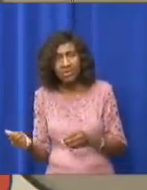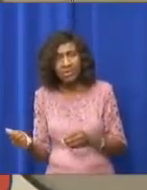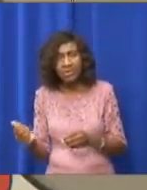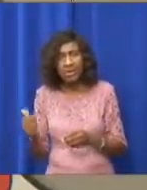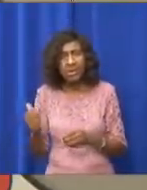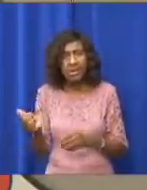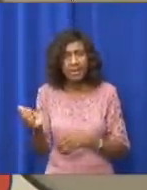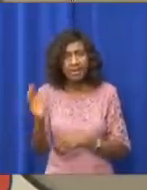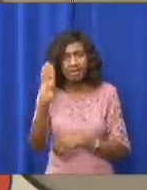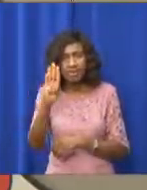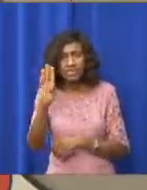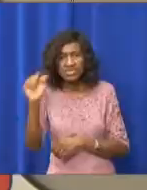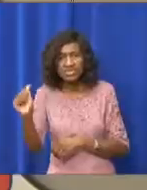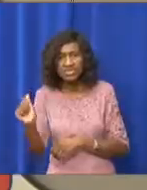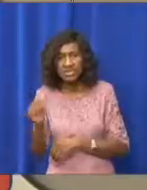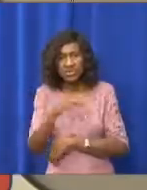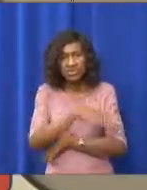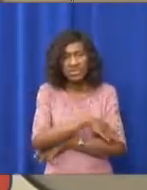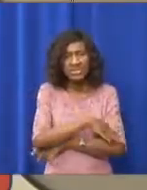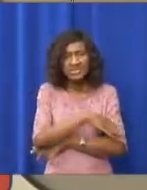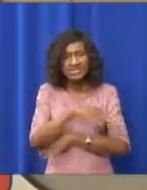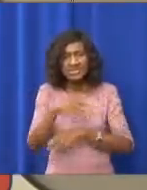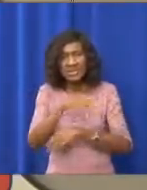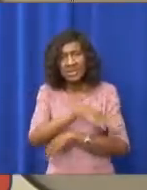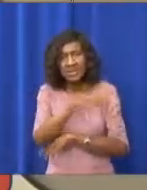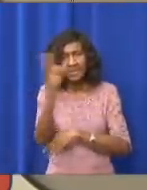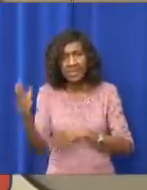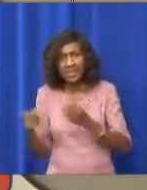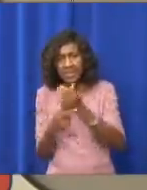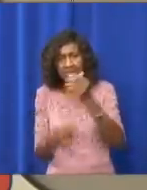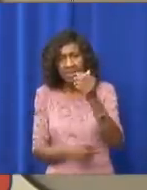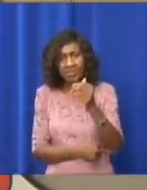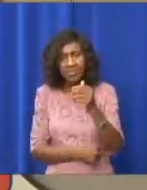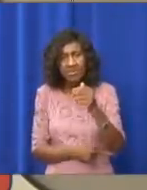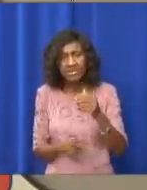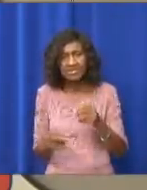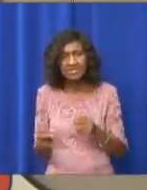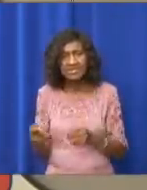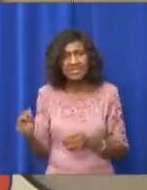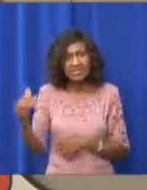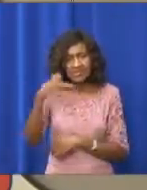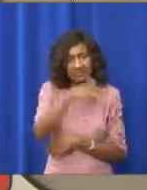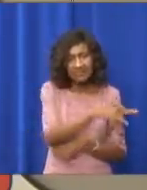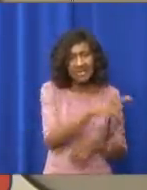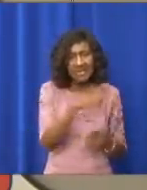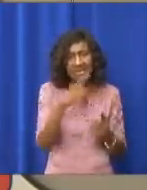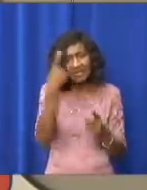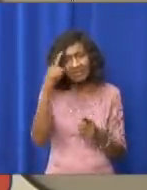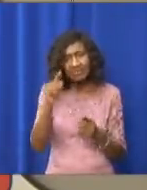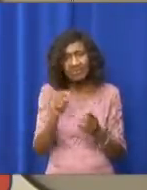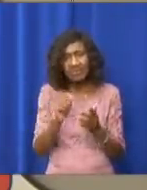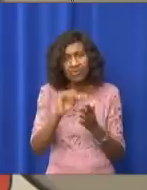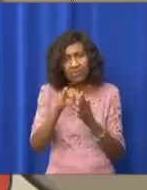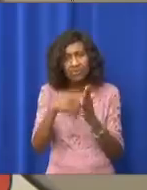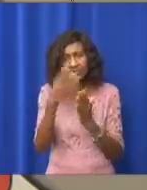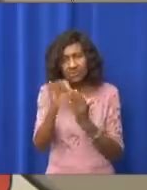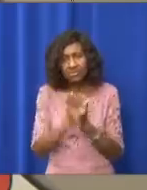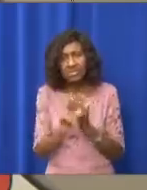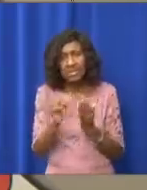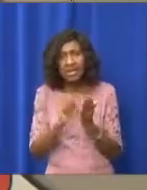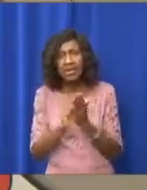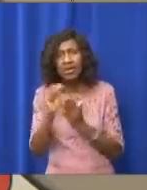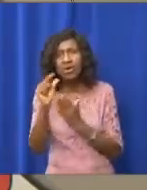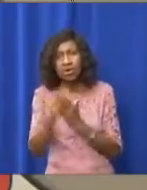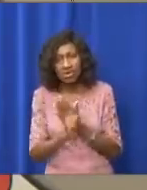August, particularly August, when I know that a lot of people have students who need to go to school or university, and we're